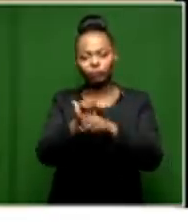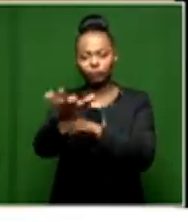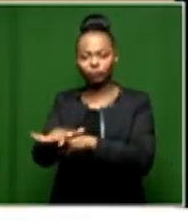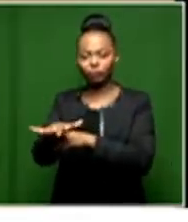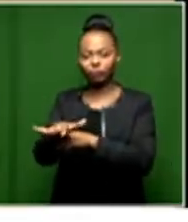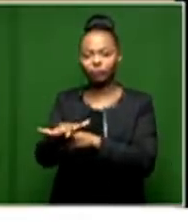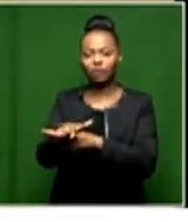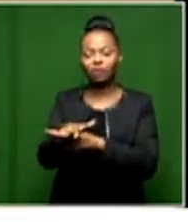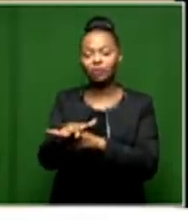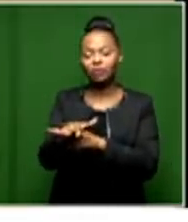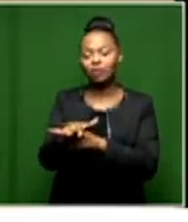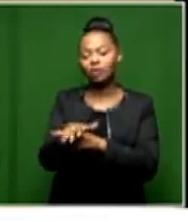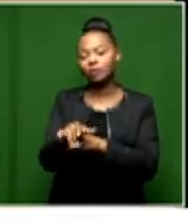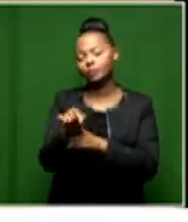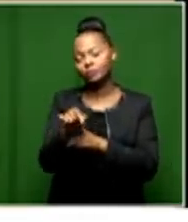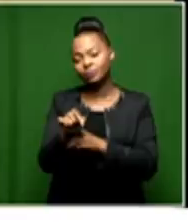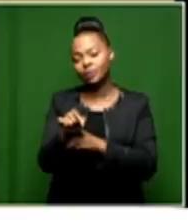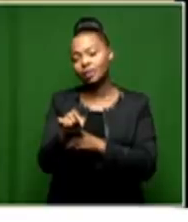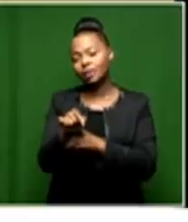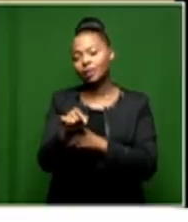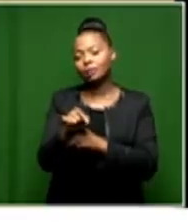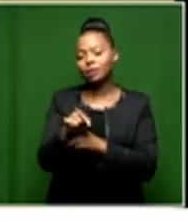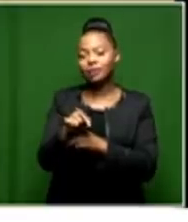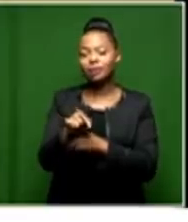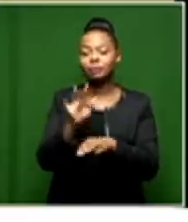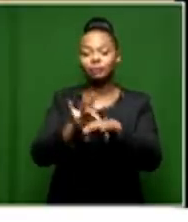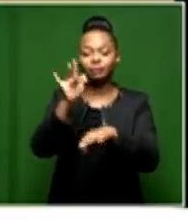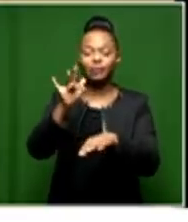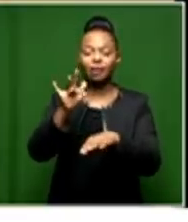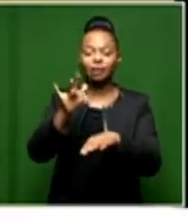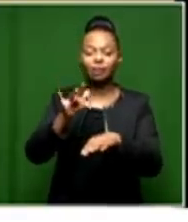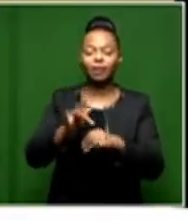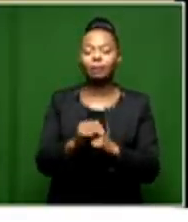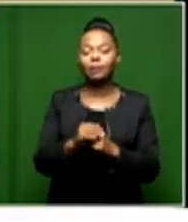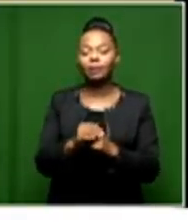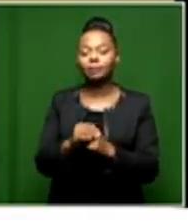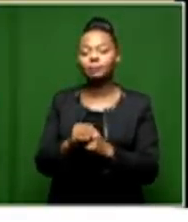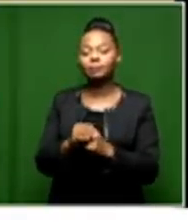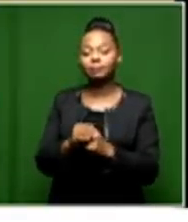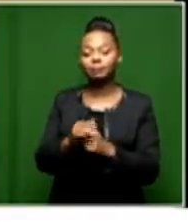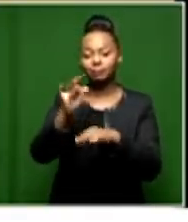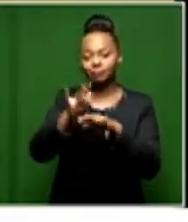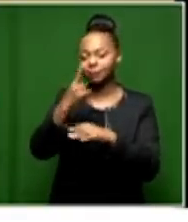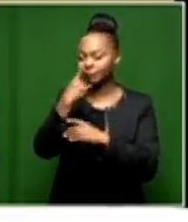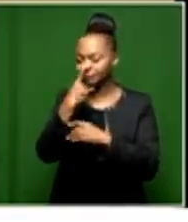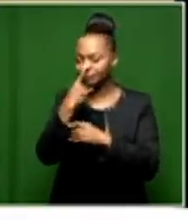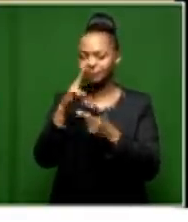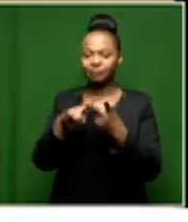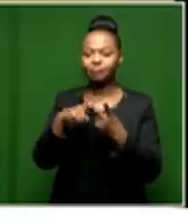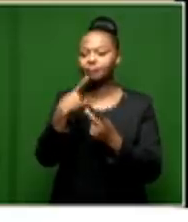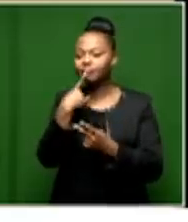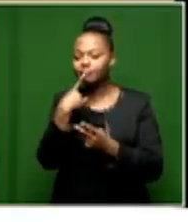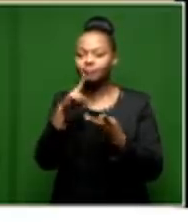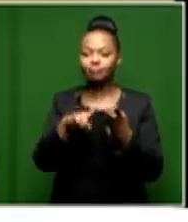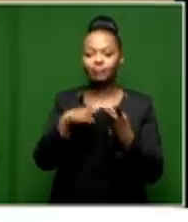droplets they've coughed or sneezed out, and you pick them up, you touch them, you get them in your nose or your mouth or